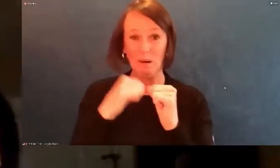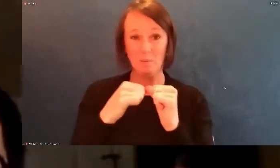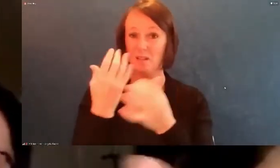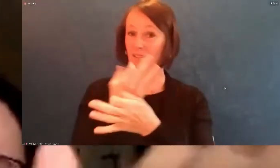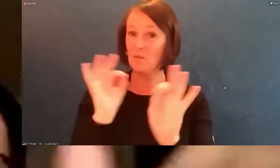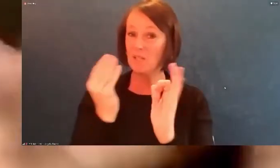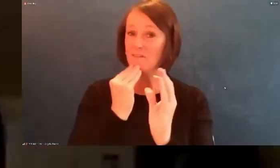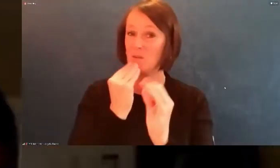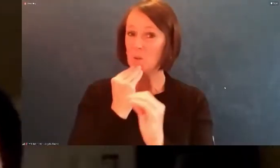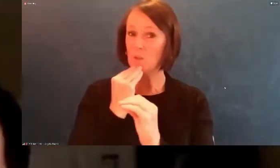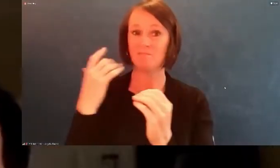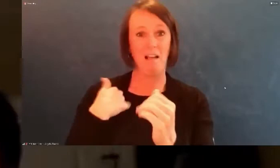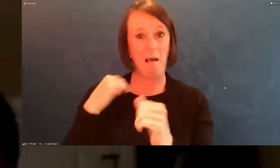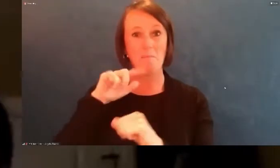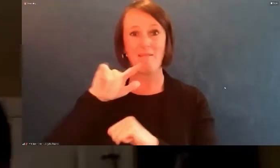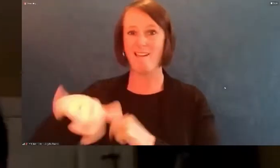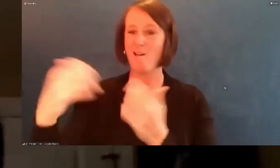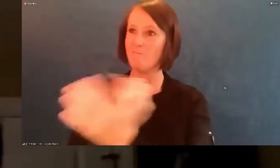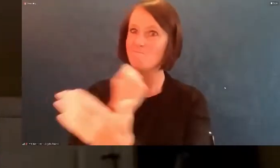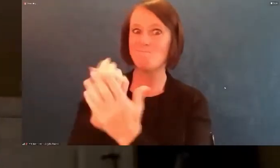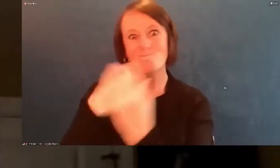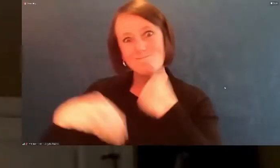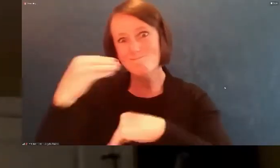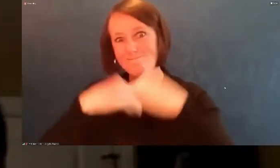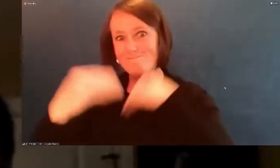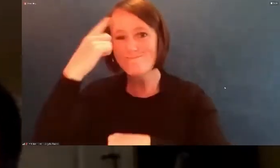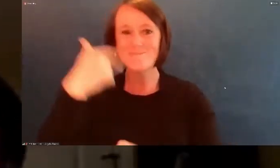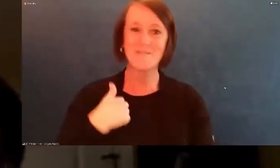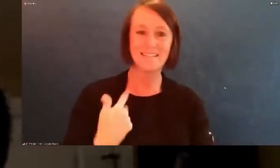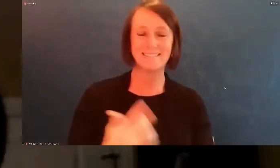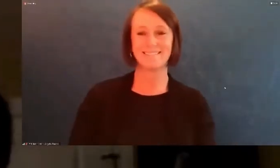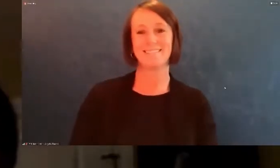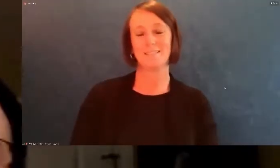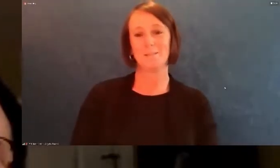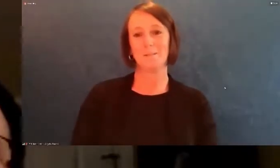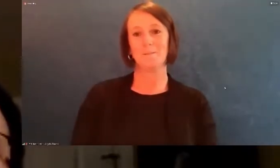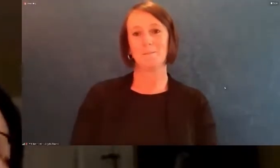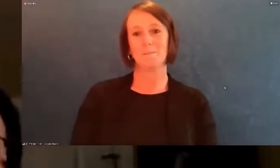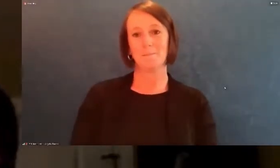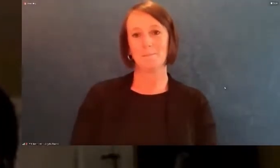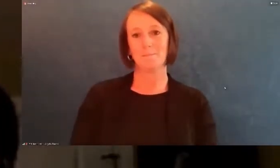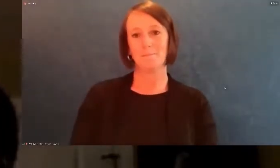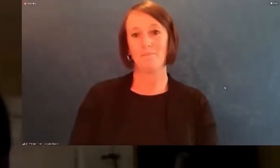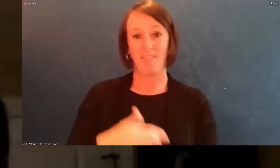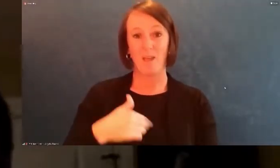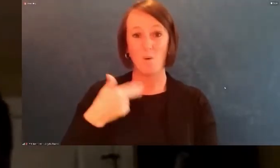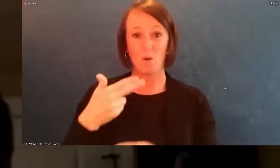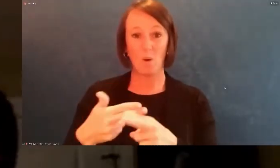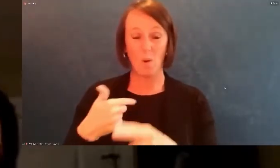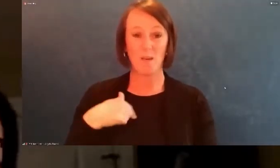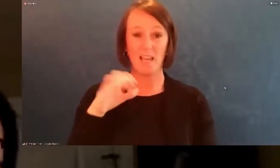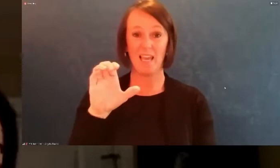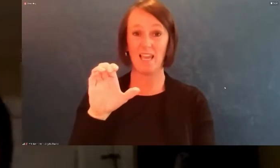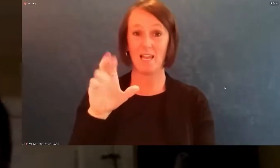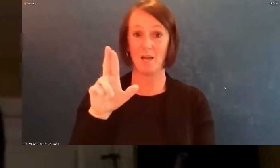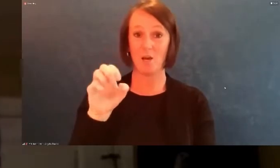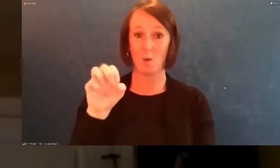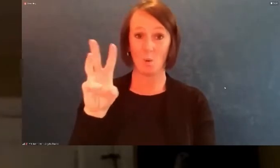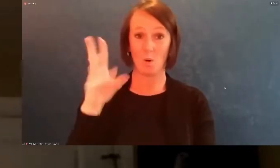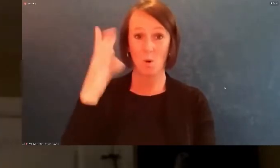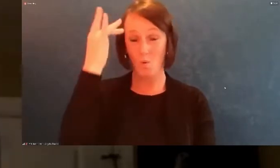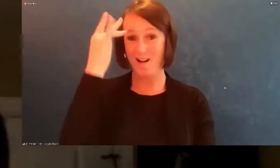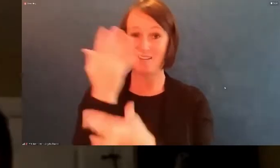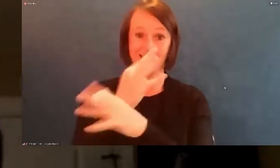the side. That's every time you see that, you think about me. Hey, they're going to call me the crow. I never refuse a free meal.